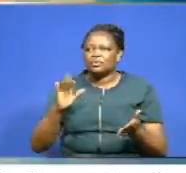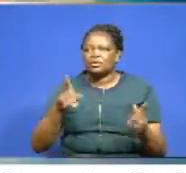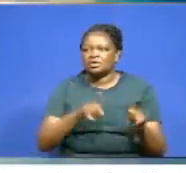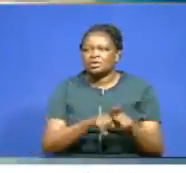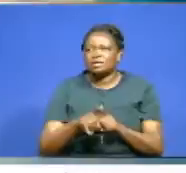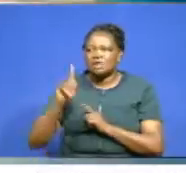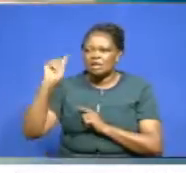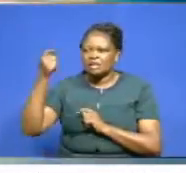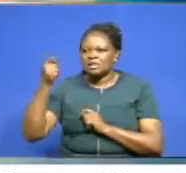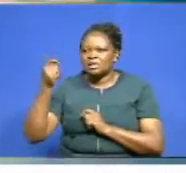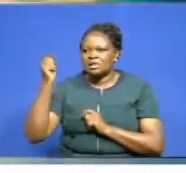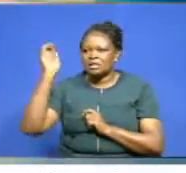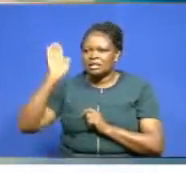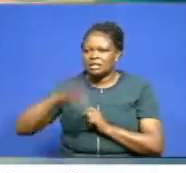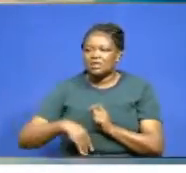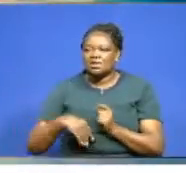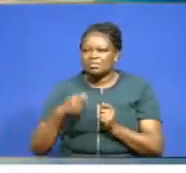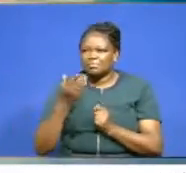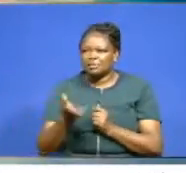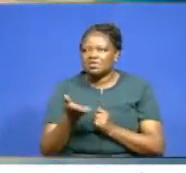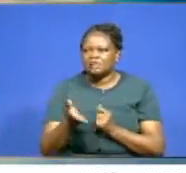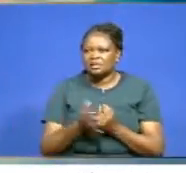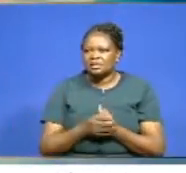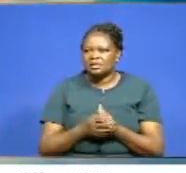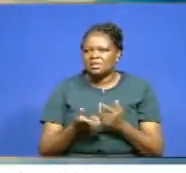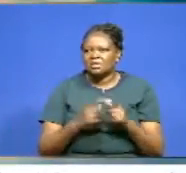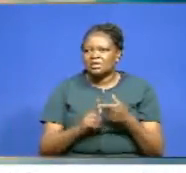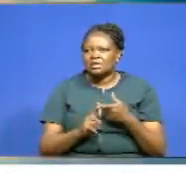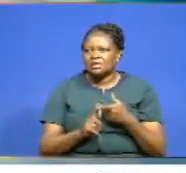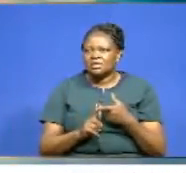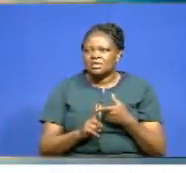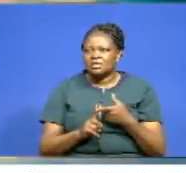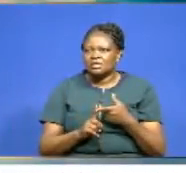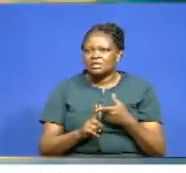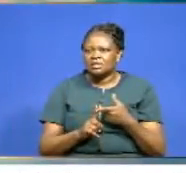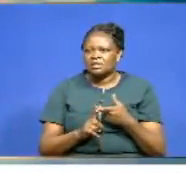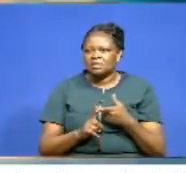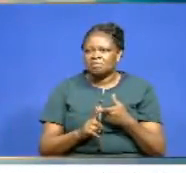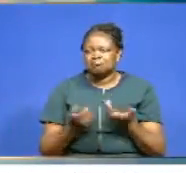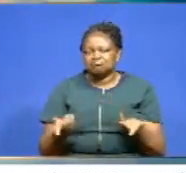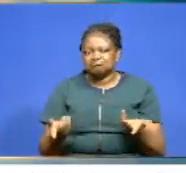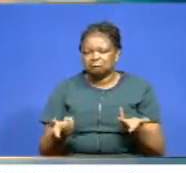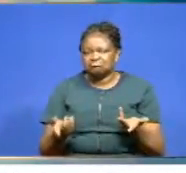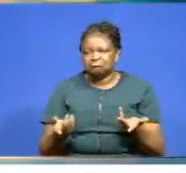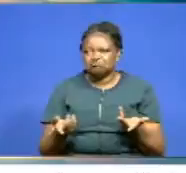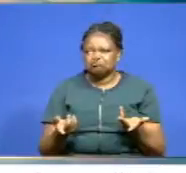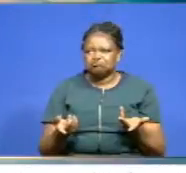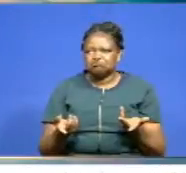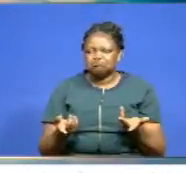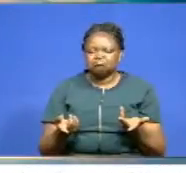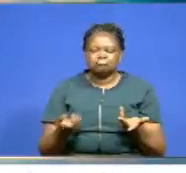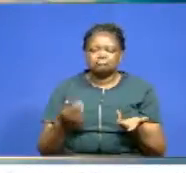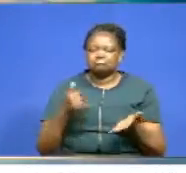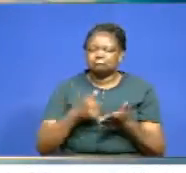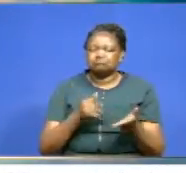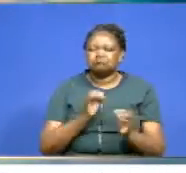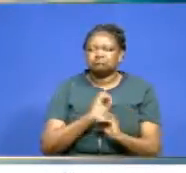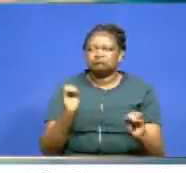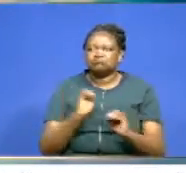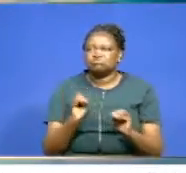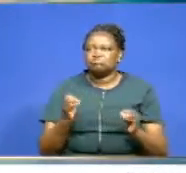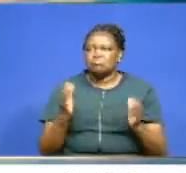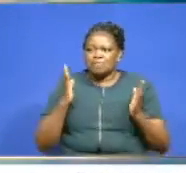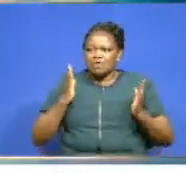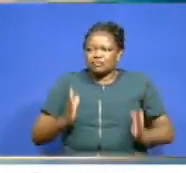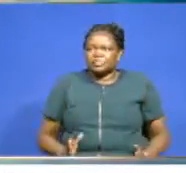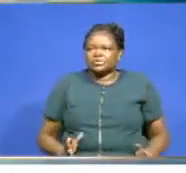mm-hmm, than to be there and then you're like, you jumped into a moving ship. So I